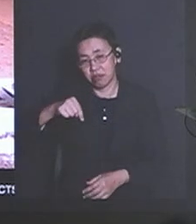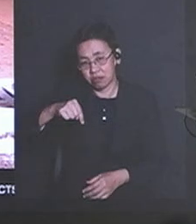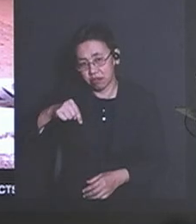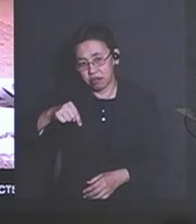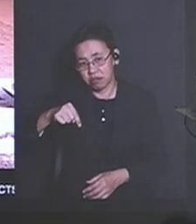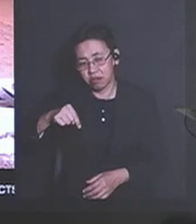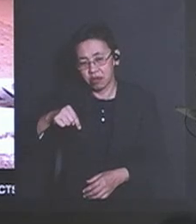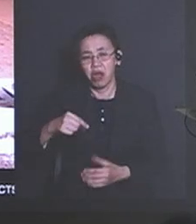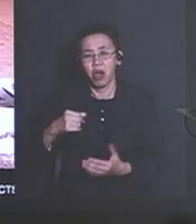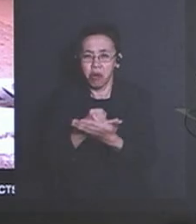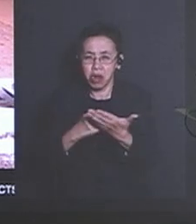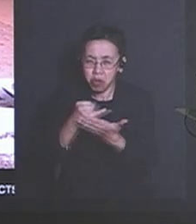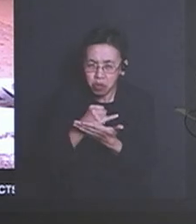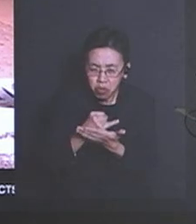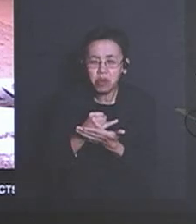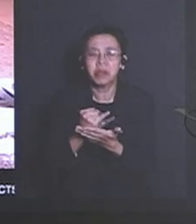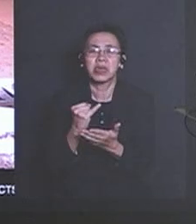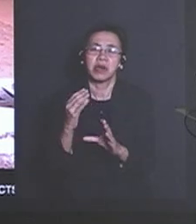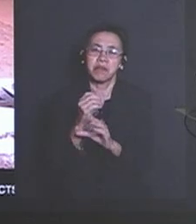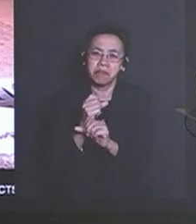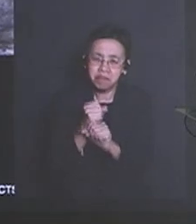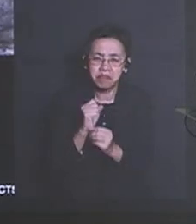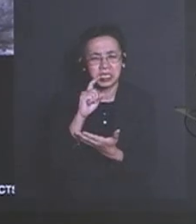so many national awards in Thailand.